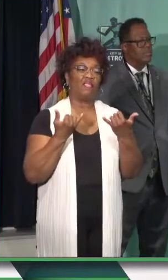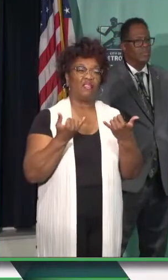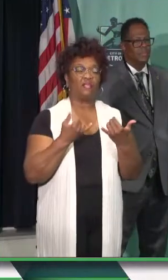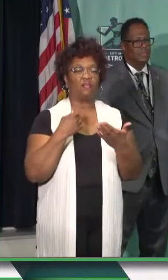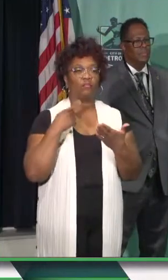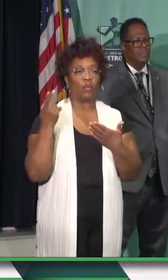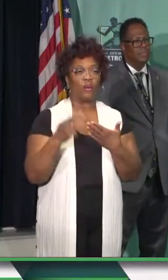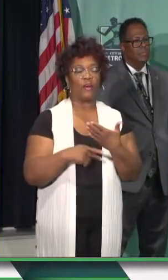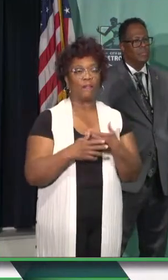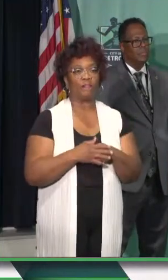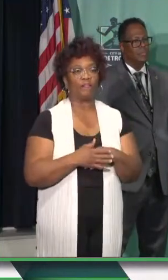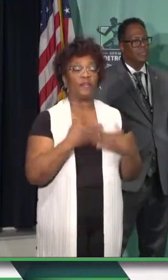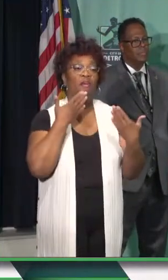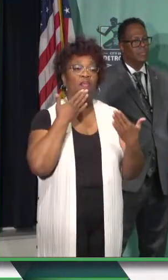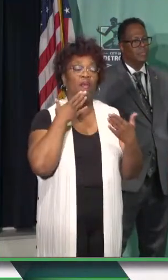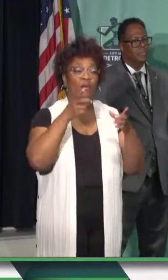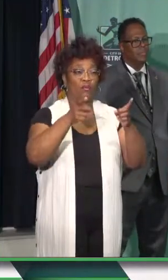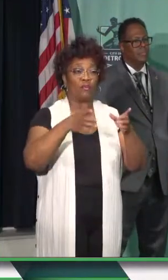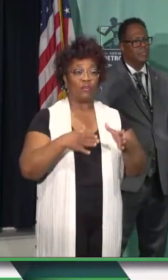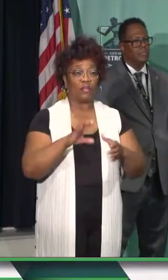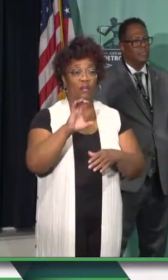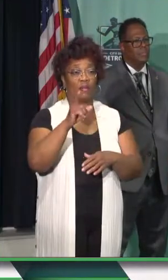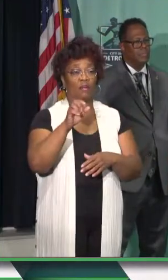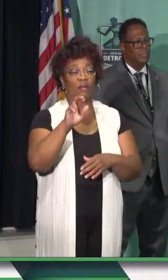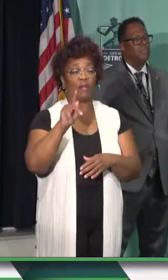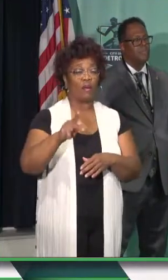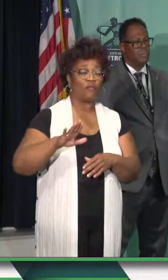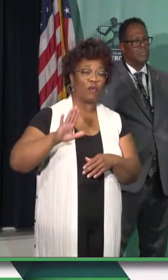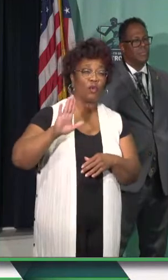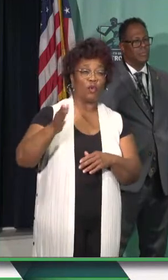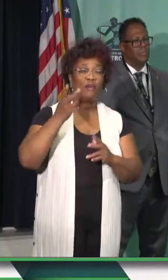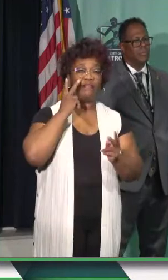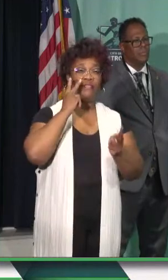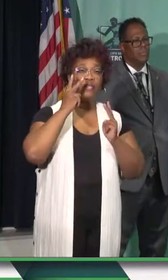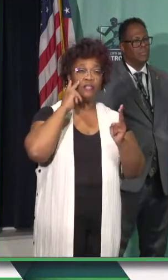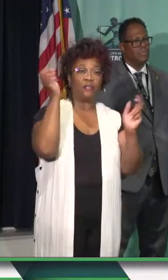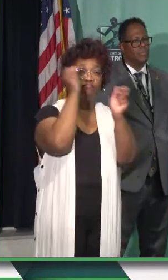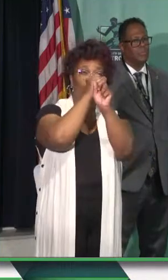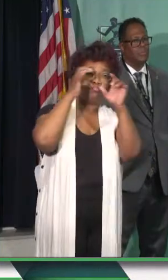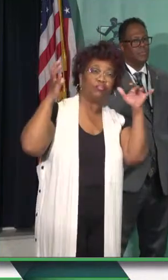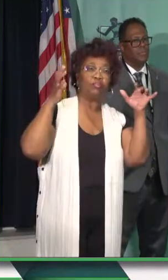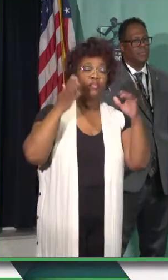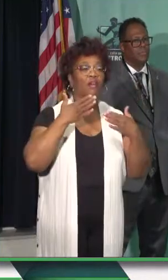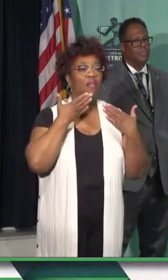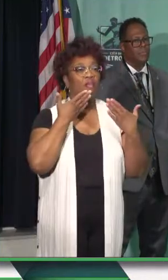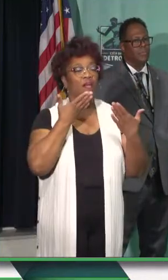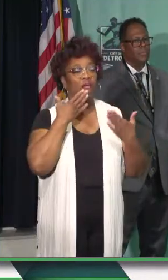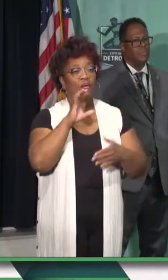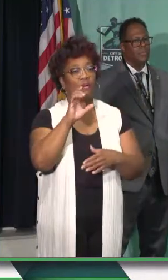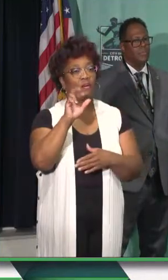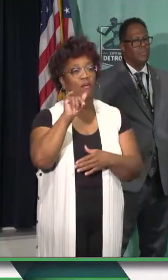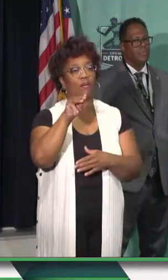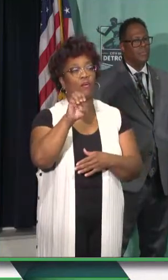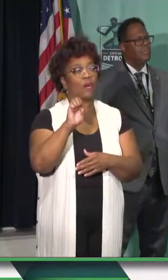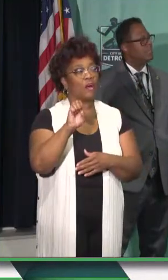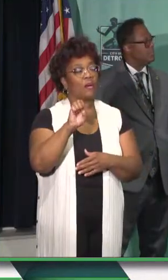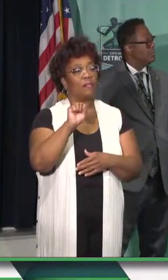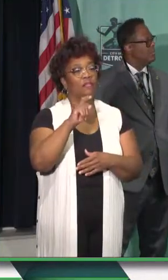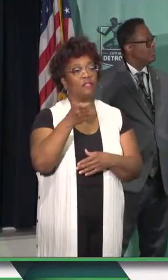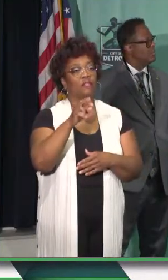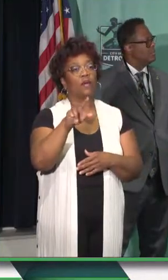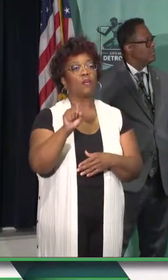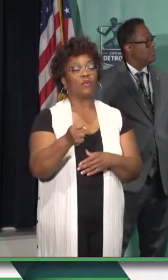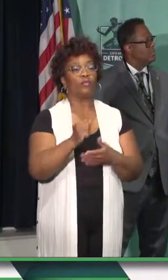Thank you, Director Clark, for your vision on this particular project, and also thank you to our Crime Stopper partners. But more importantly, thank you to the